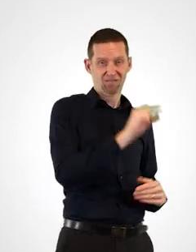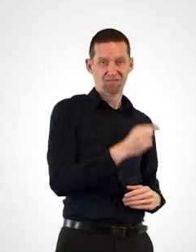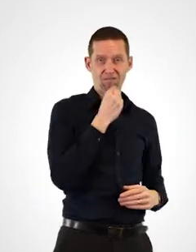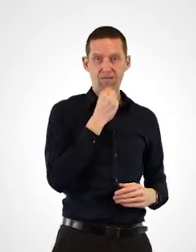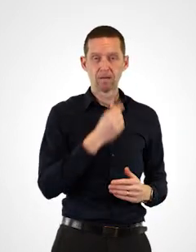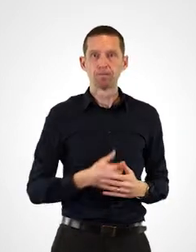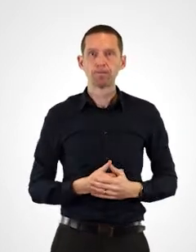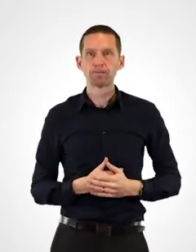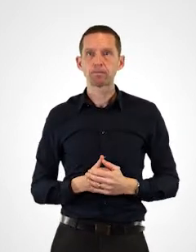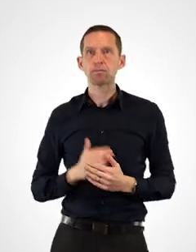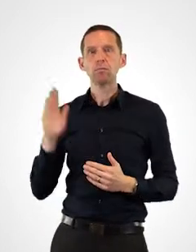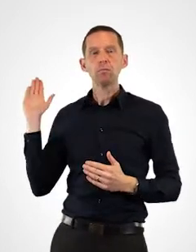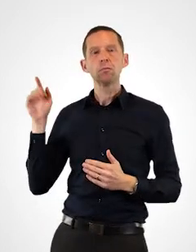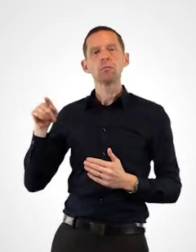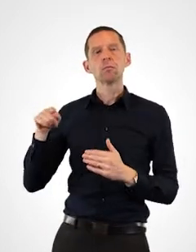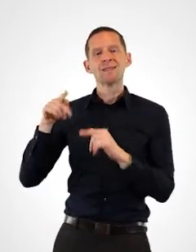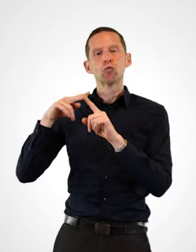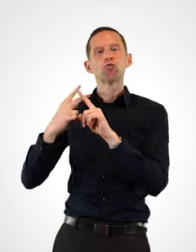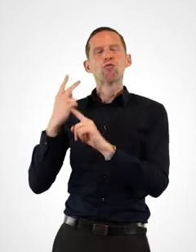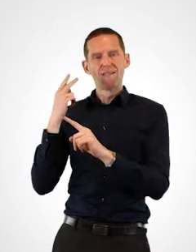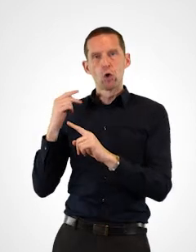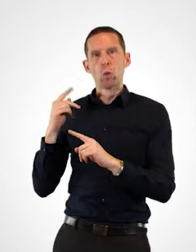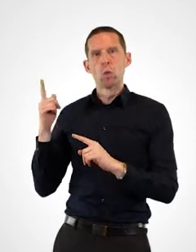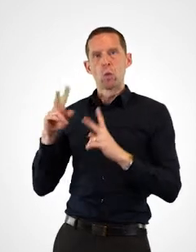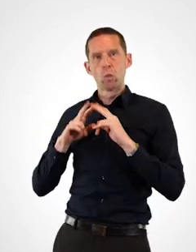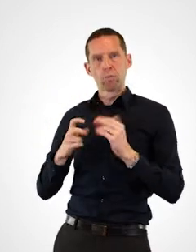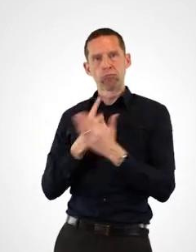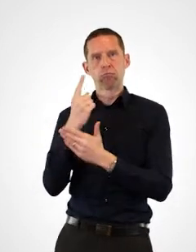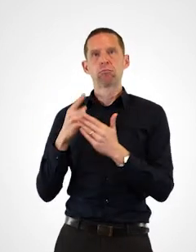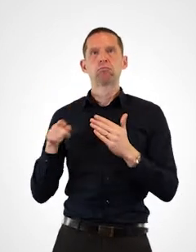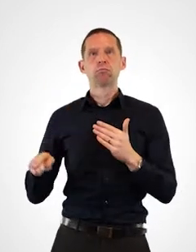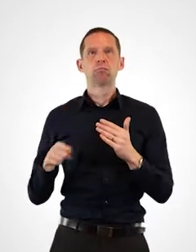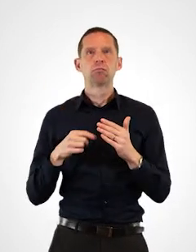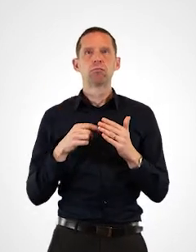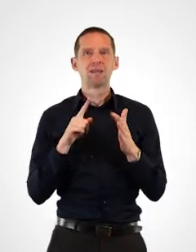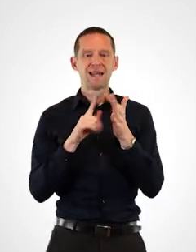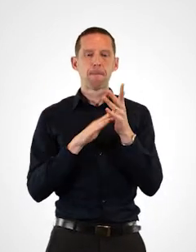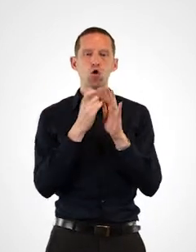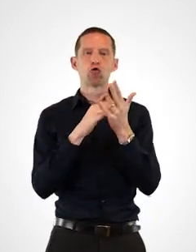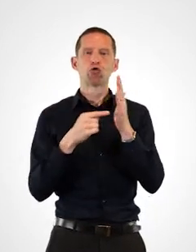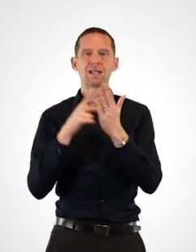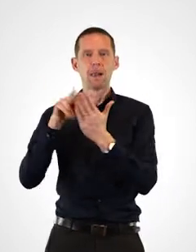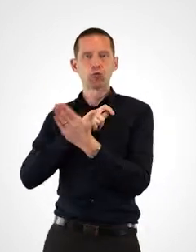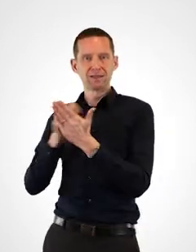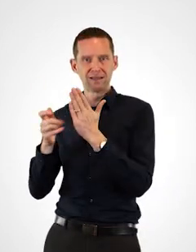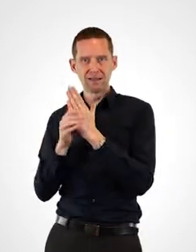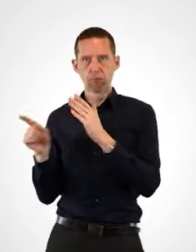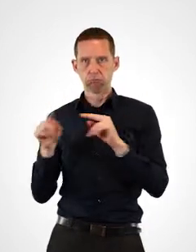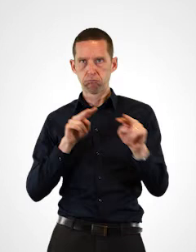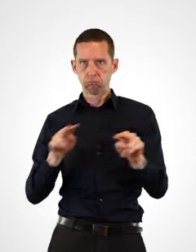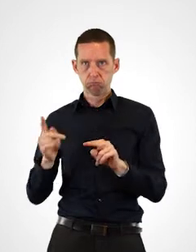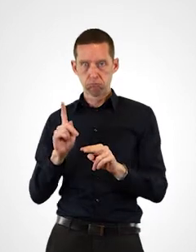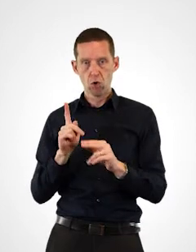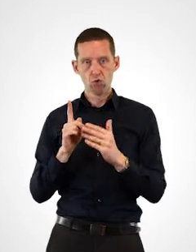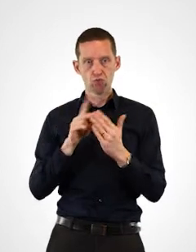In this review, and looking specifically at emergent literacy skills, Williams looked at both studies of reading and writing. And in